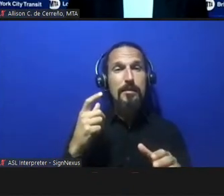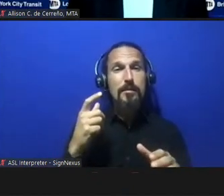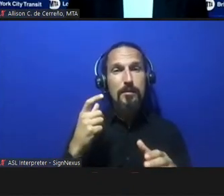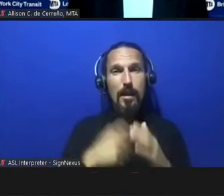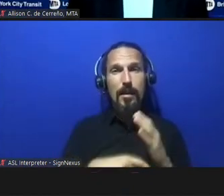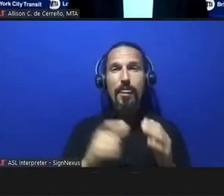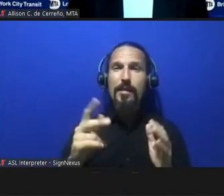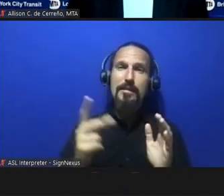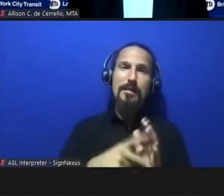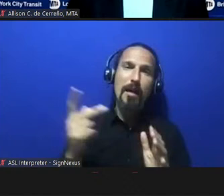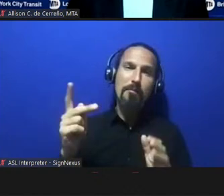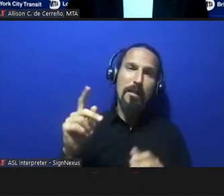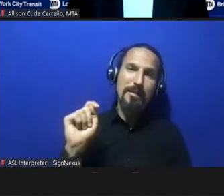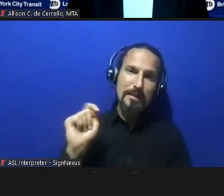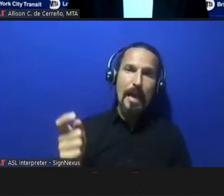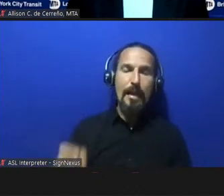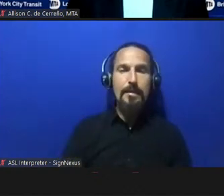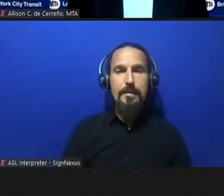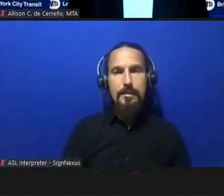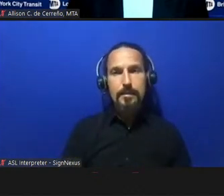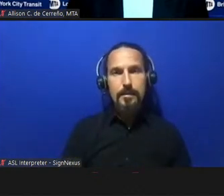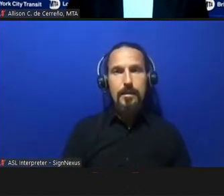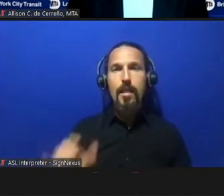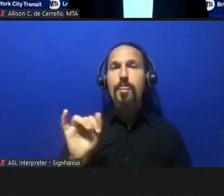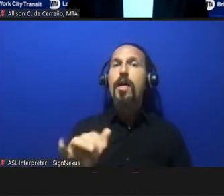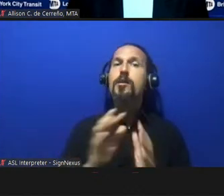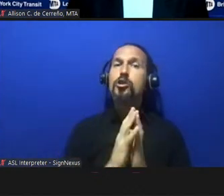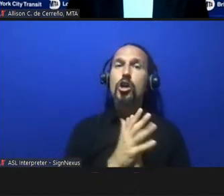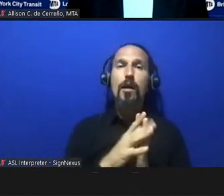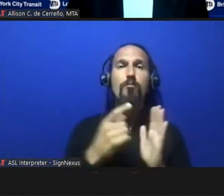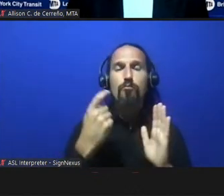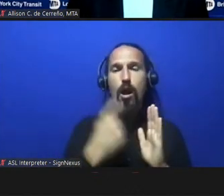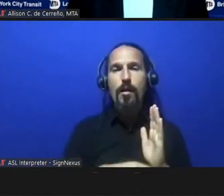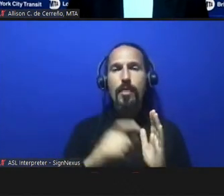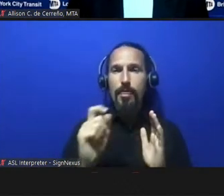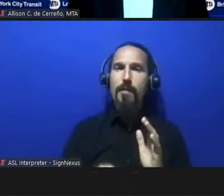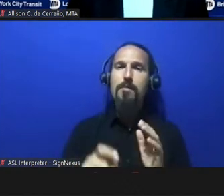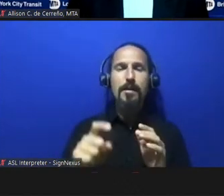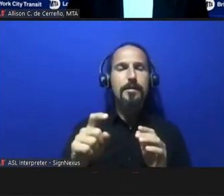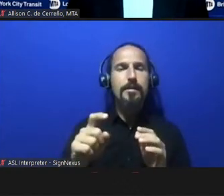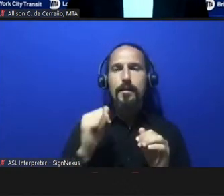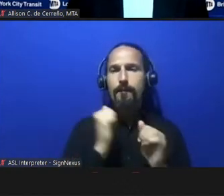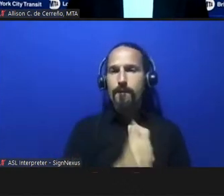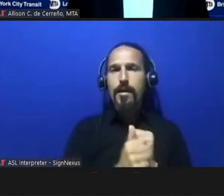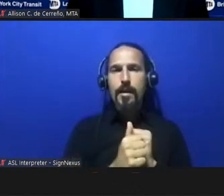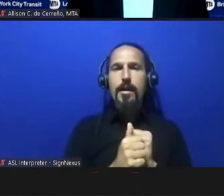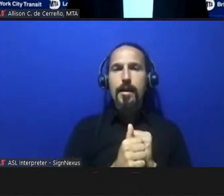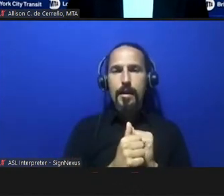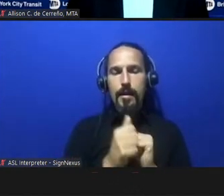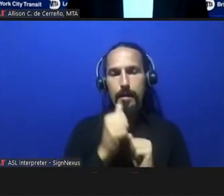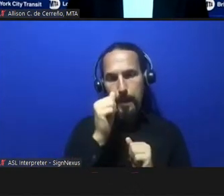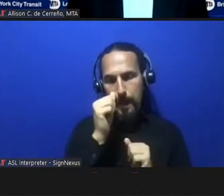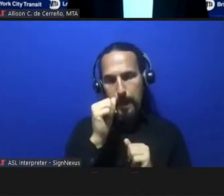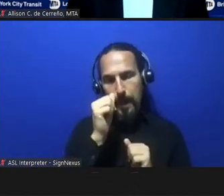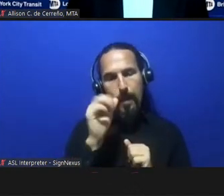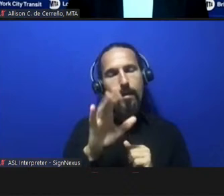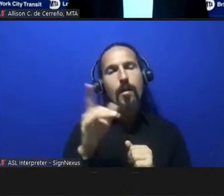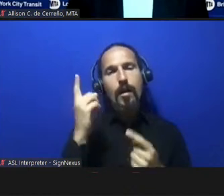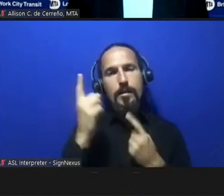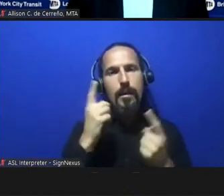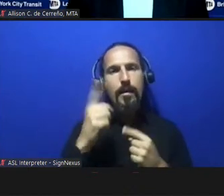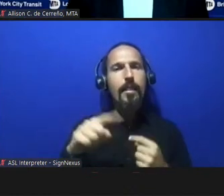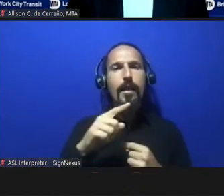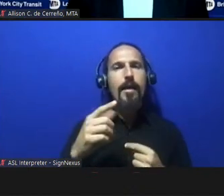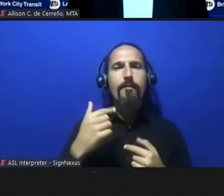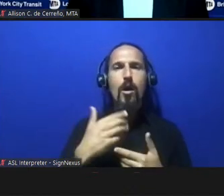see it congestion pricing has to take effect for those in in consideration for those of lesser